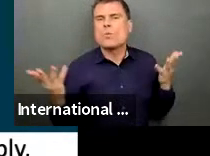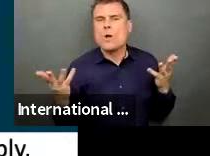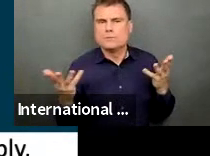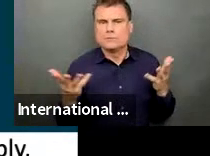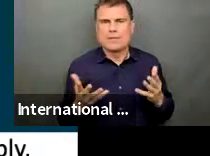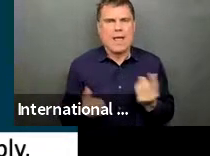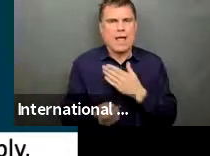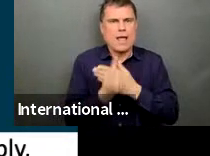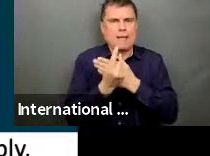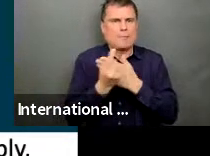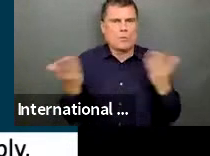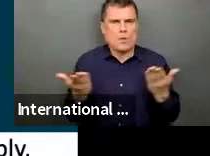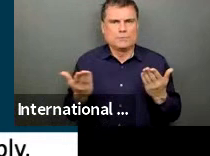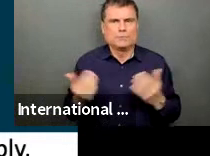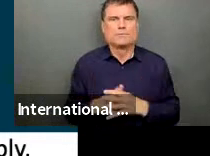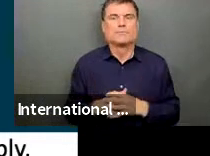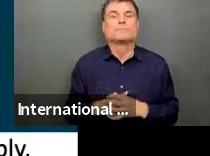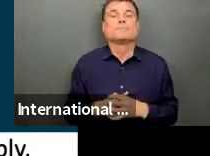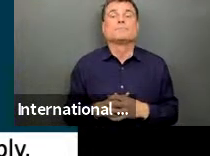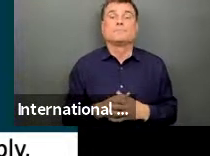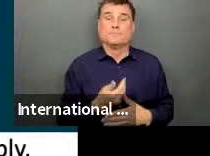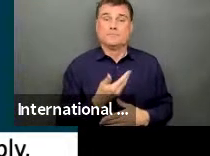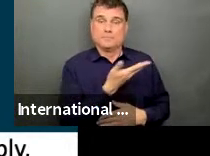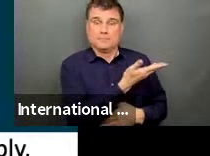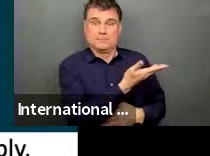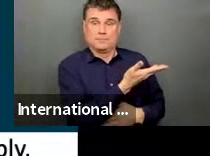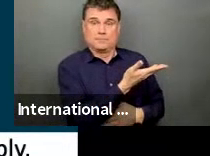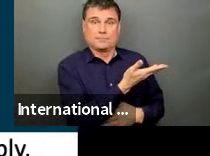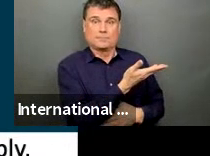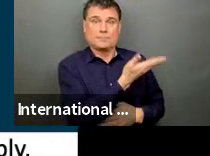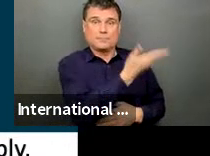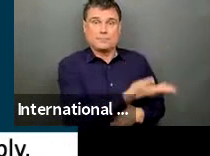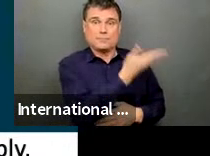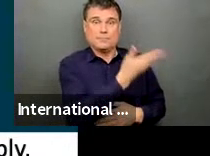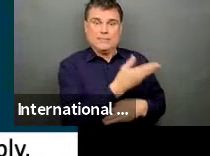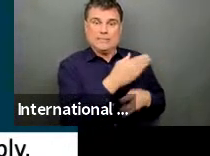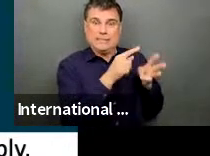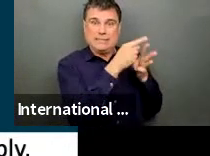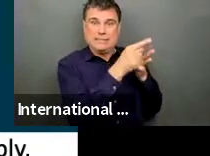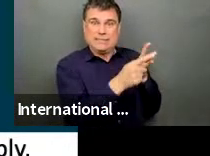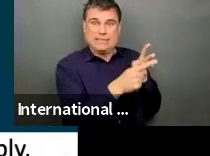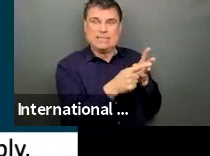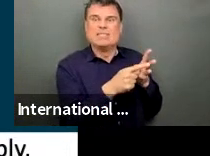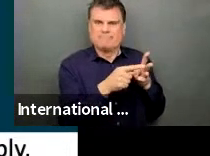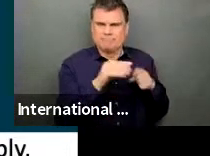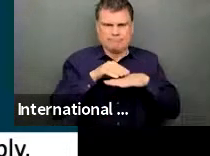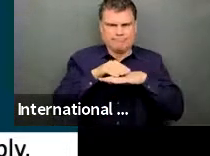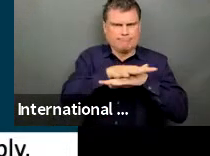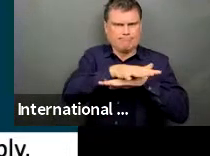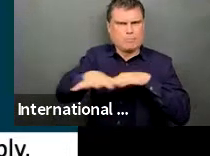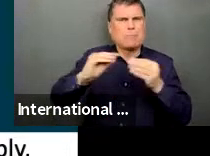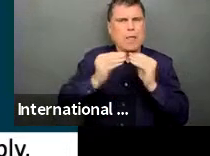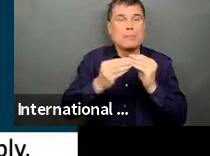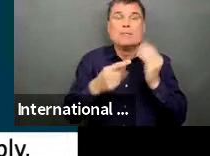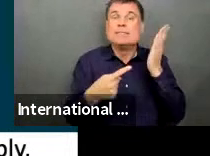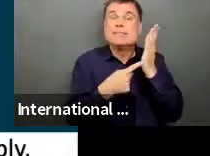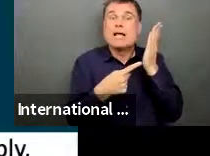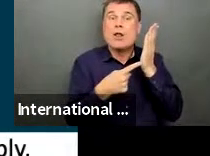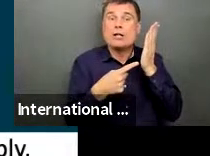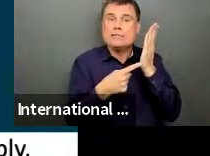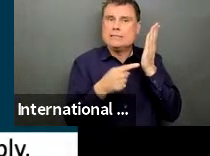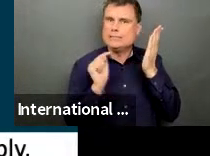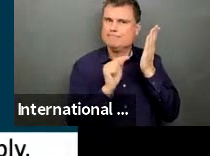you can see their influence. For example, technology, to my sense, it's going to, the technology of sex